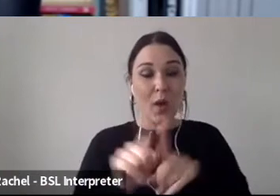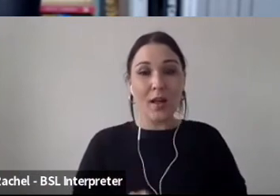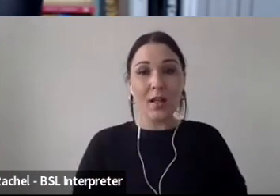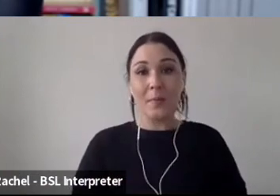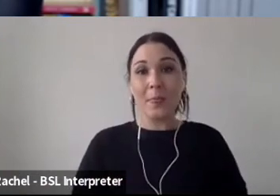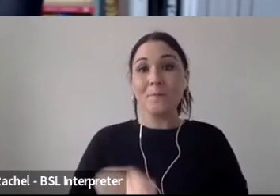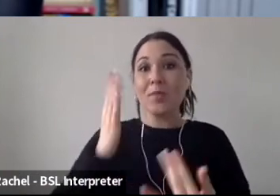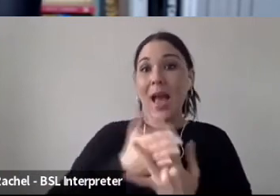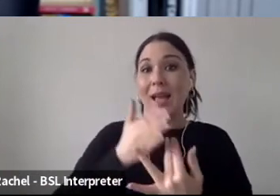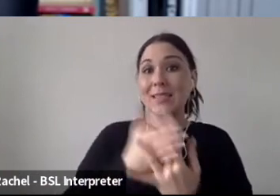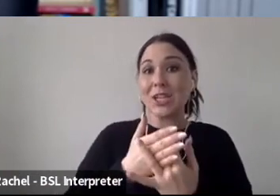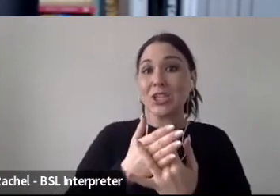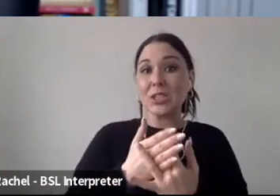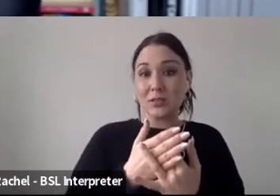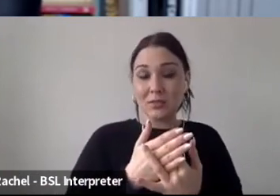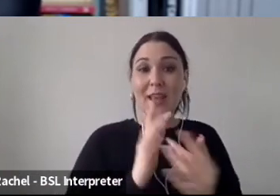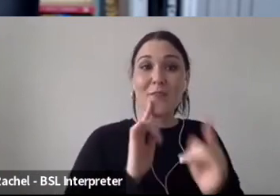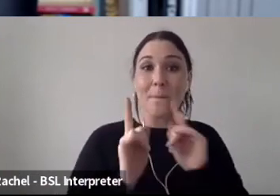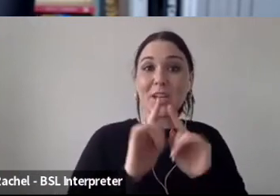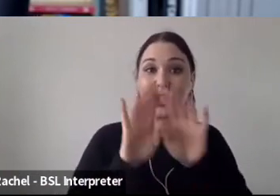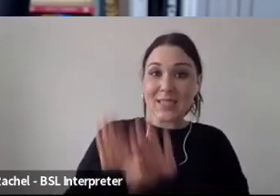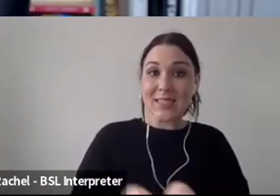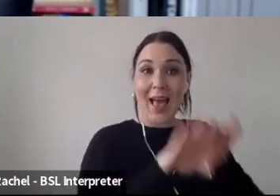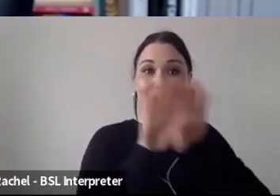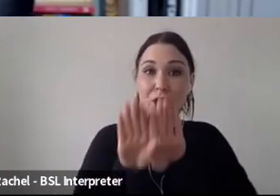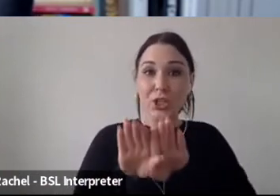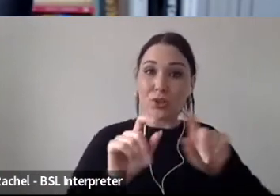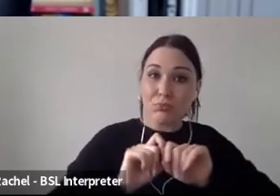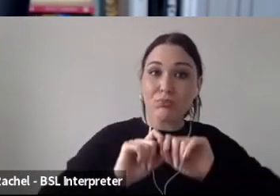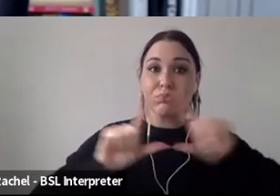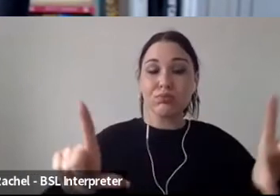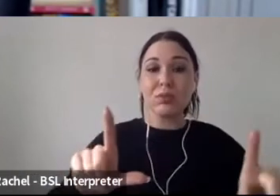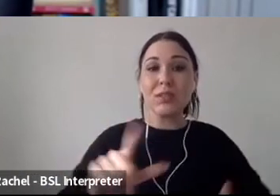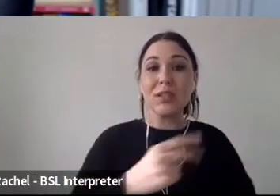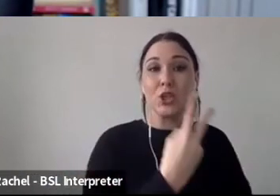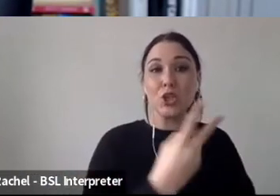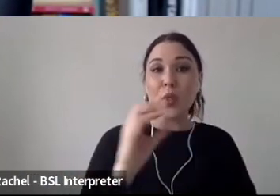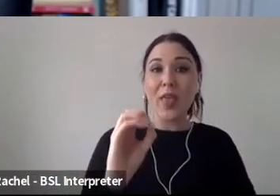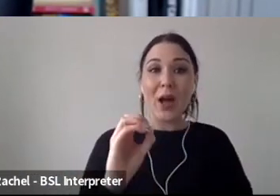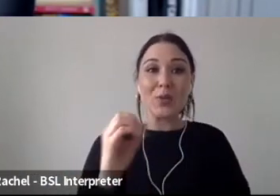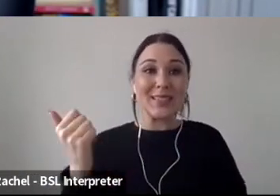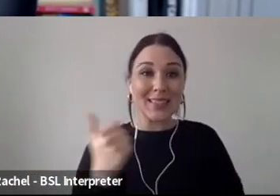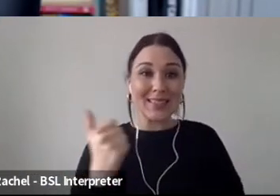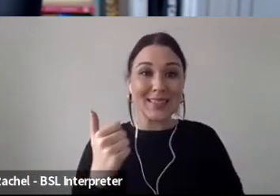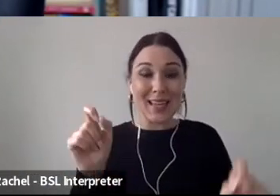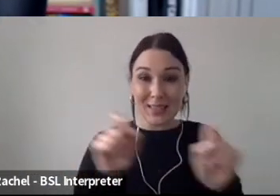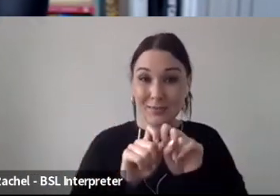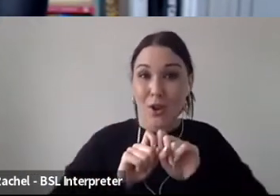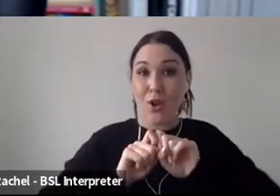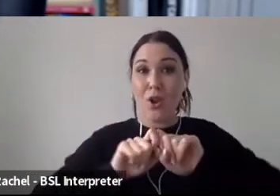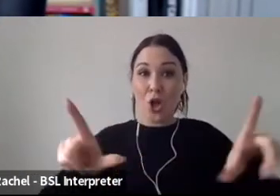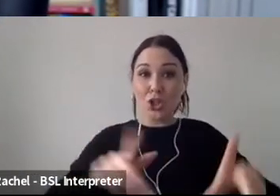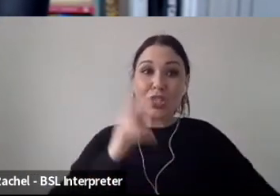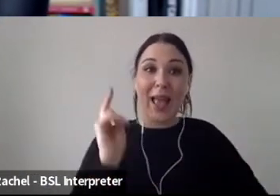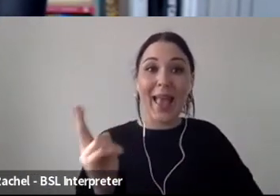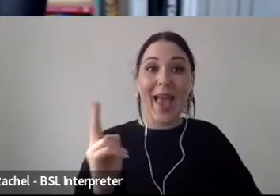Accessible Information Standard came into force in 2016, so it's 6 years old now, and it's going to be relaunched in April